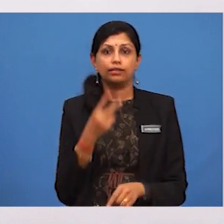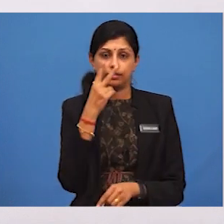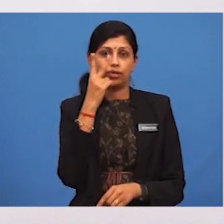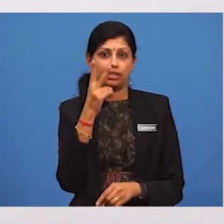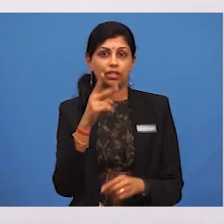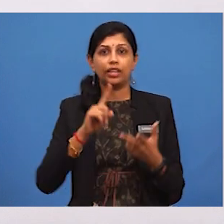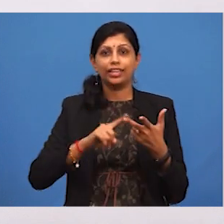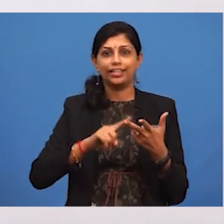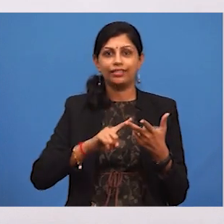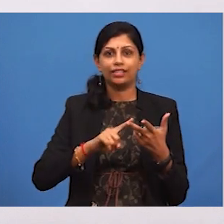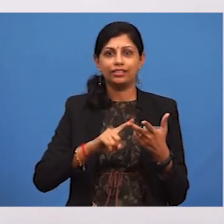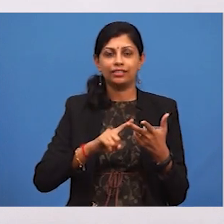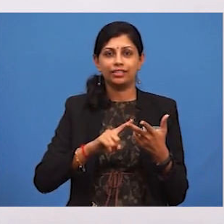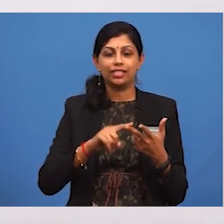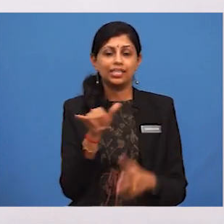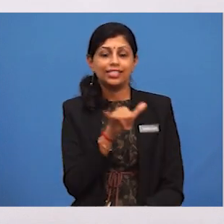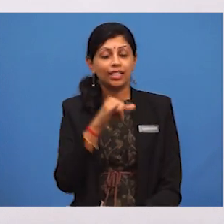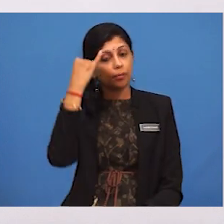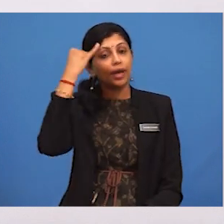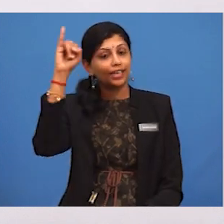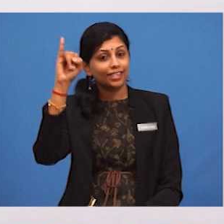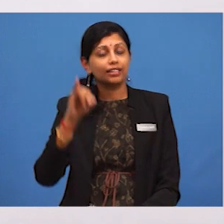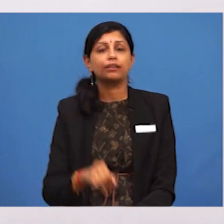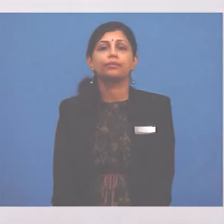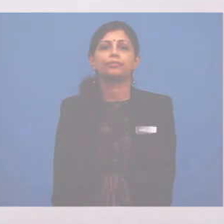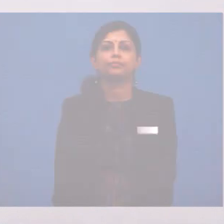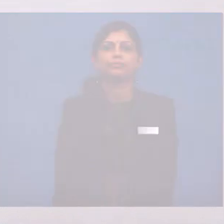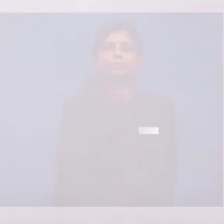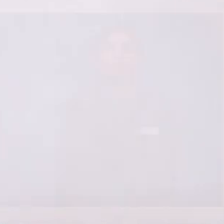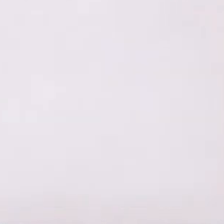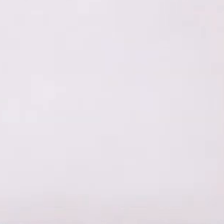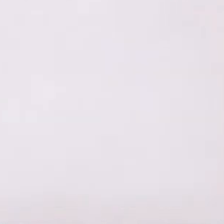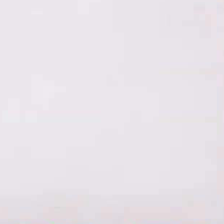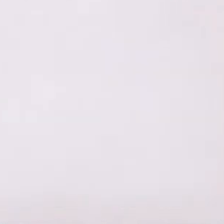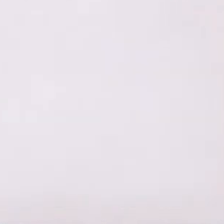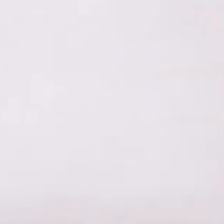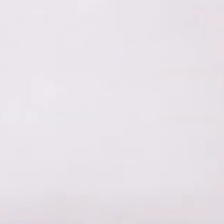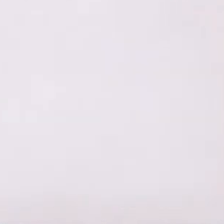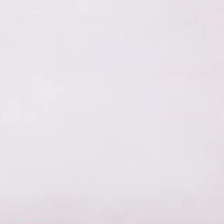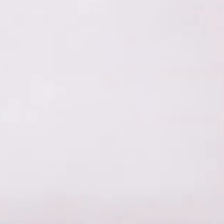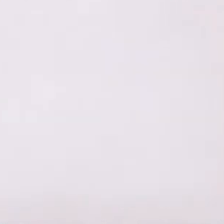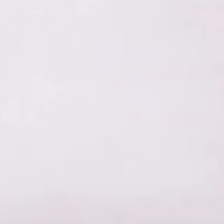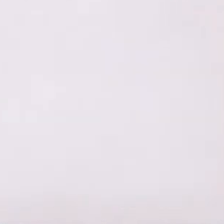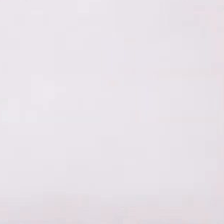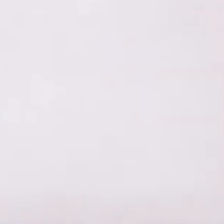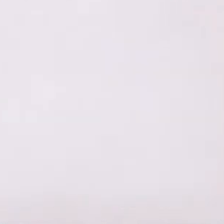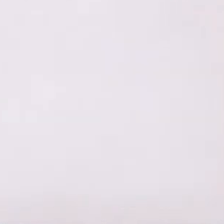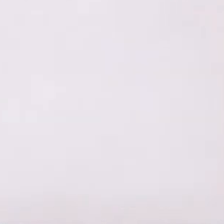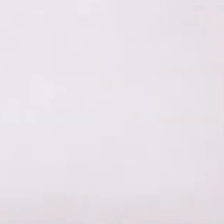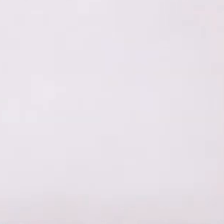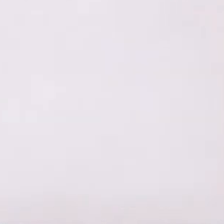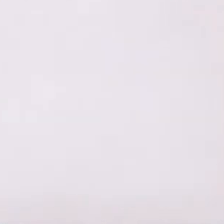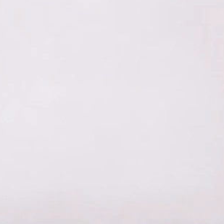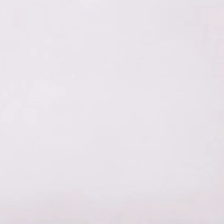you wish to say that the idea is similar, you can use similarly or somewhere in